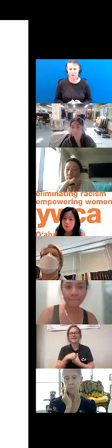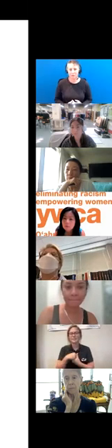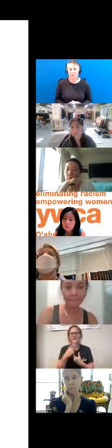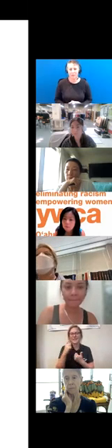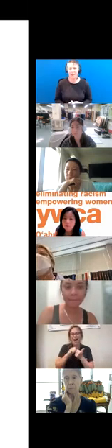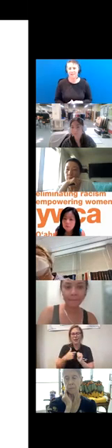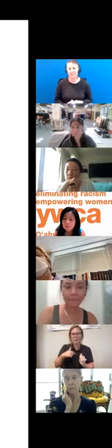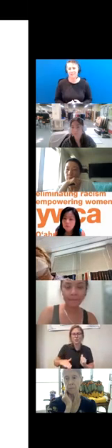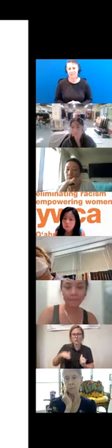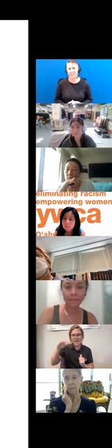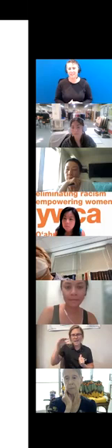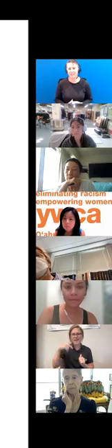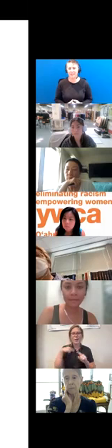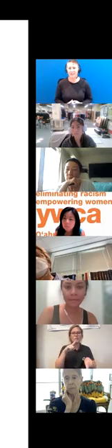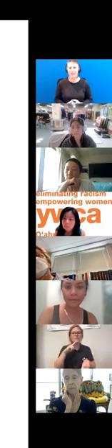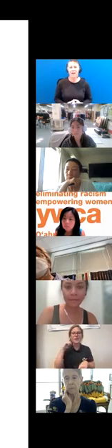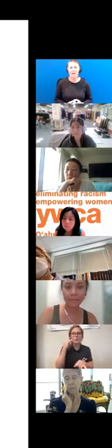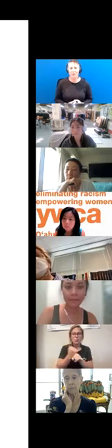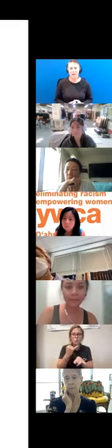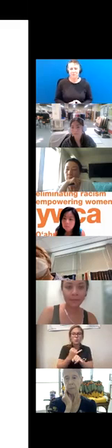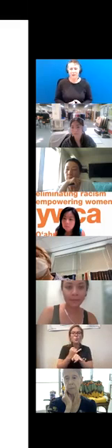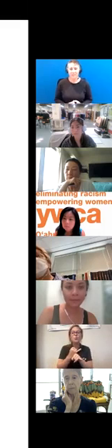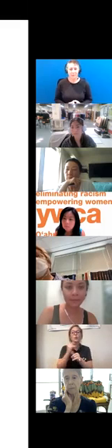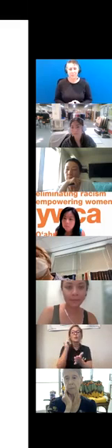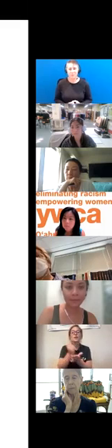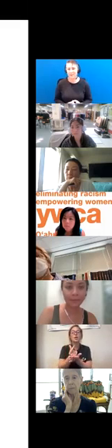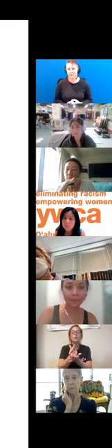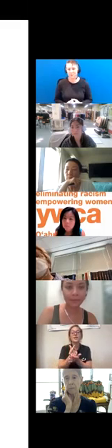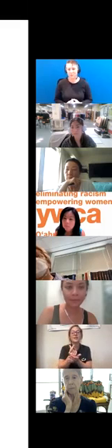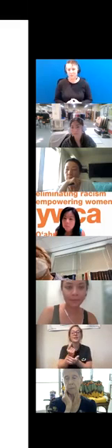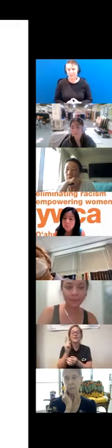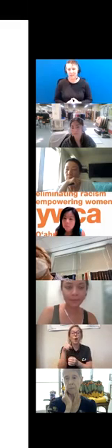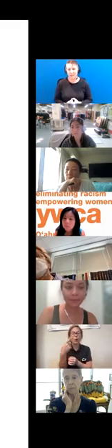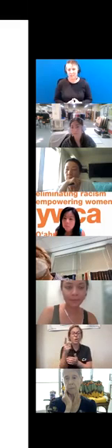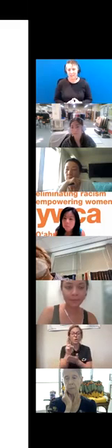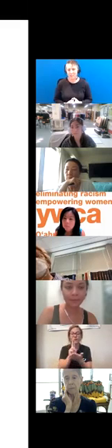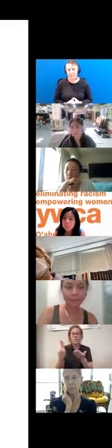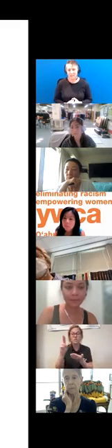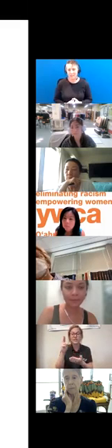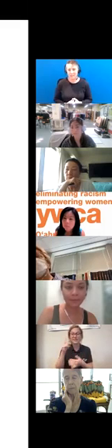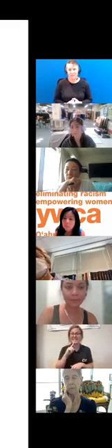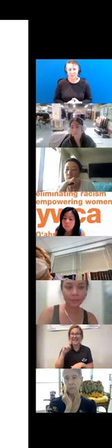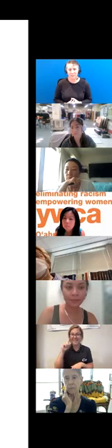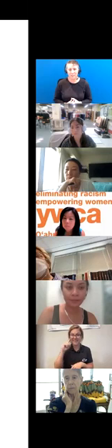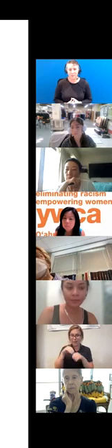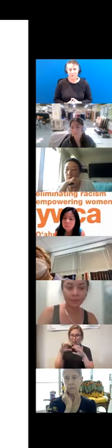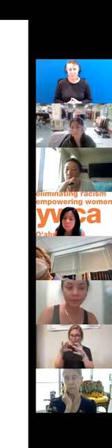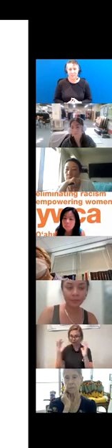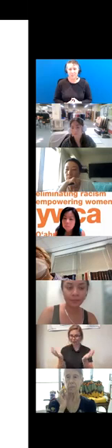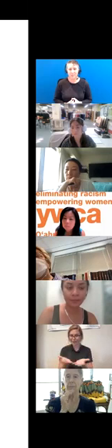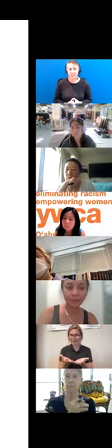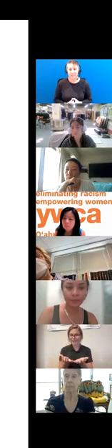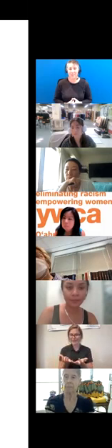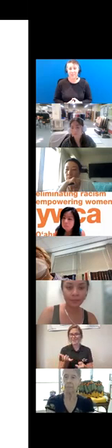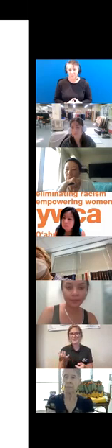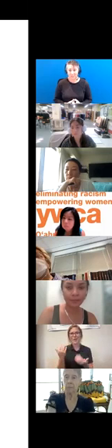deaf culture and I had the deaf identity. And when I was raised, I went to a deaf school and I graduated, and the only university